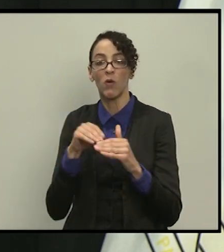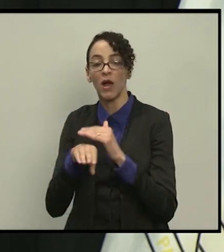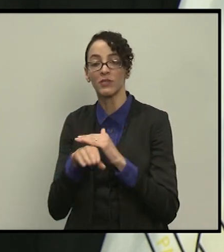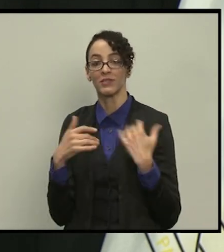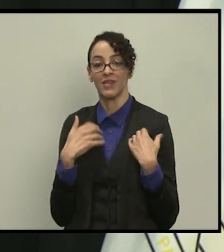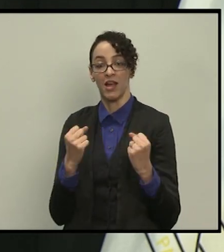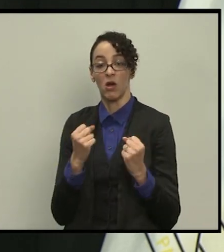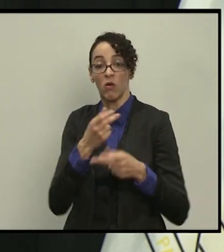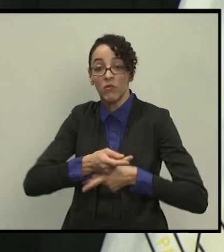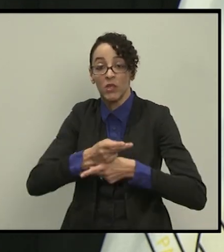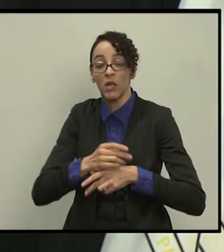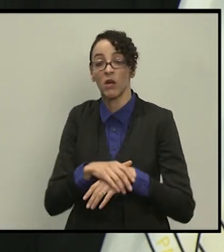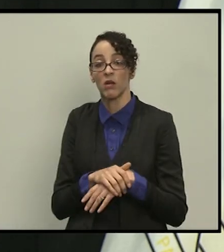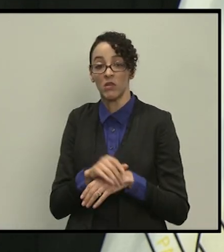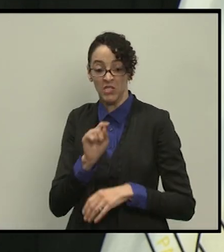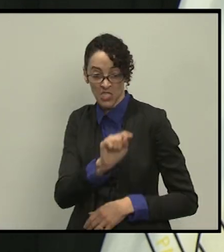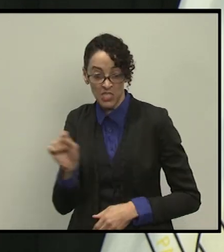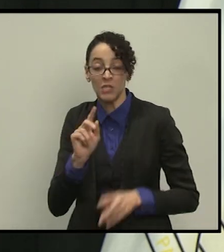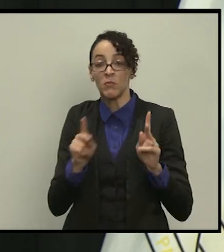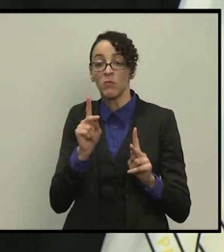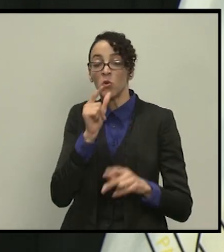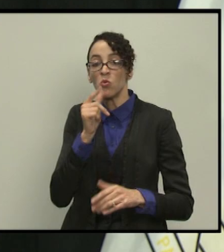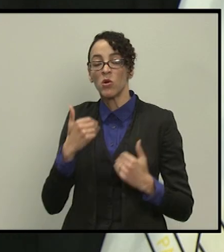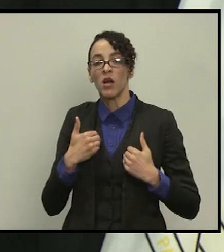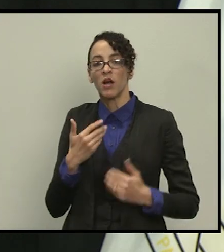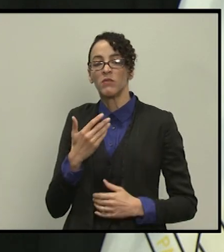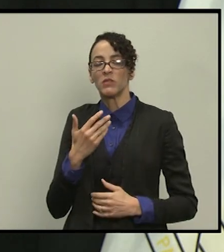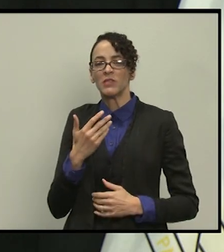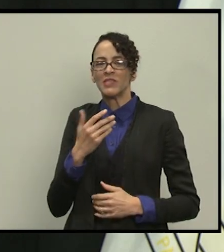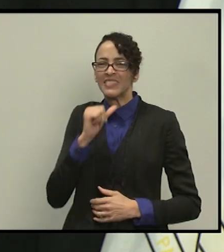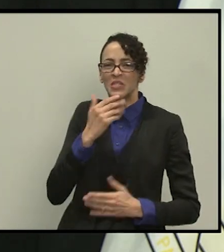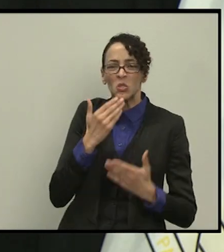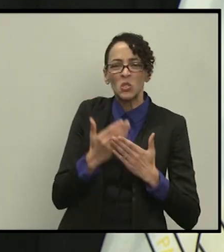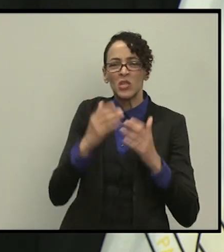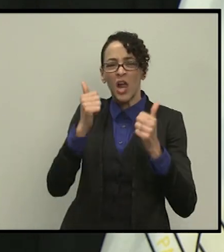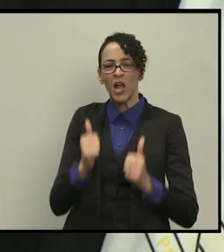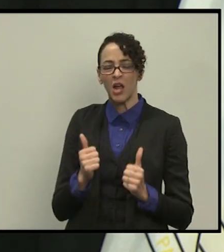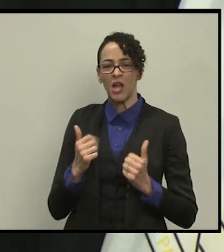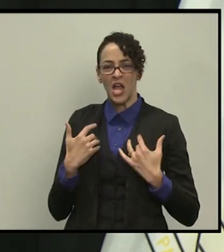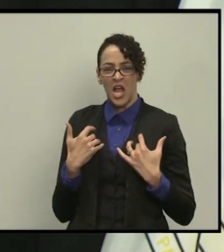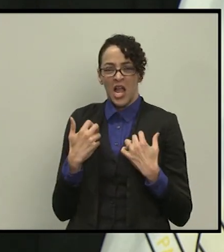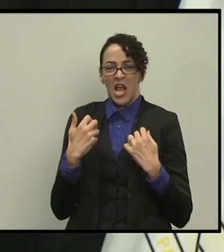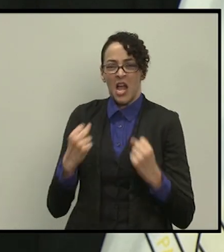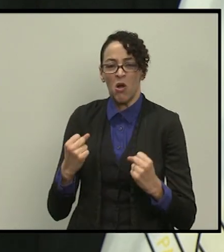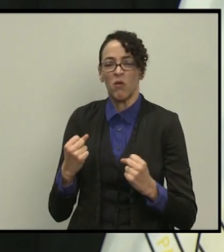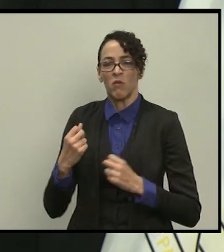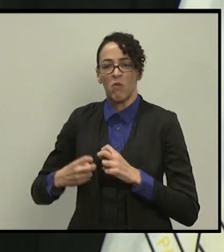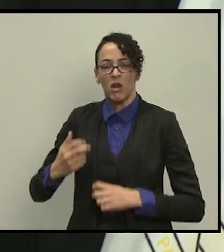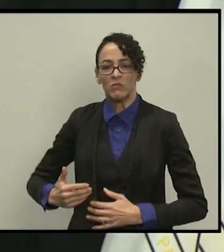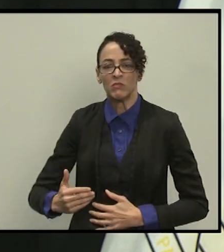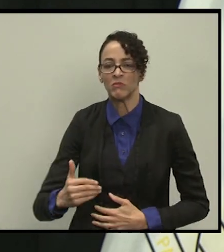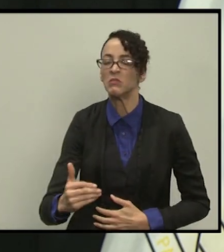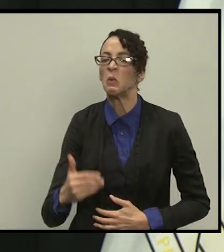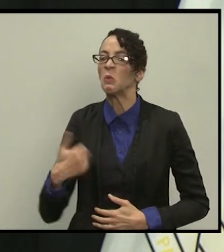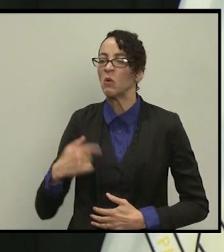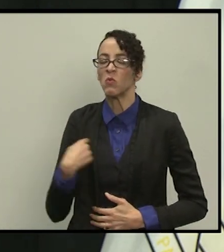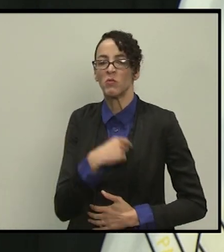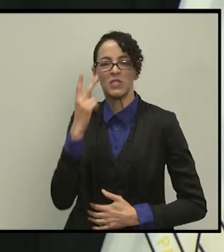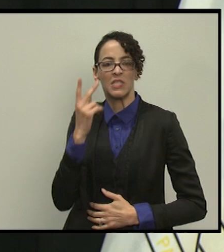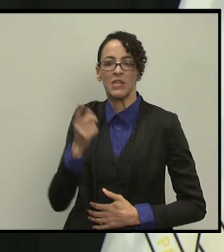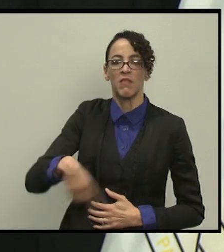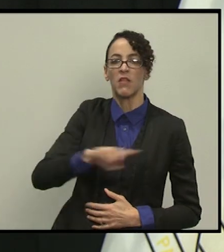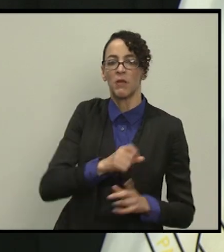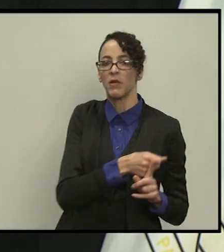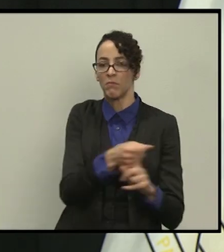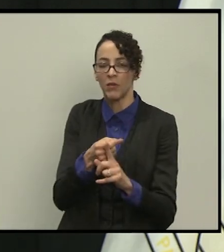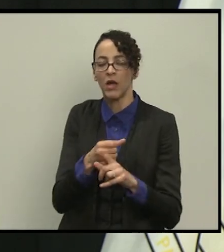or outcomes are the ones most impacted. We see that people who live in crowded conditions and congregate living settings,